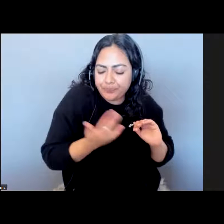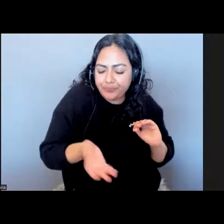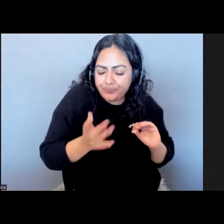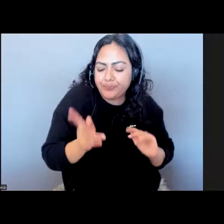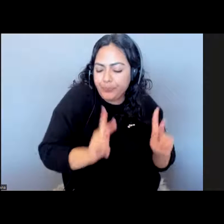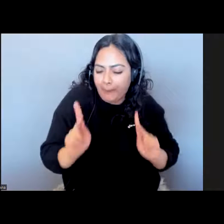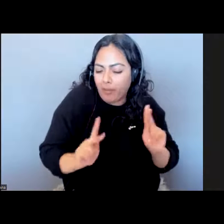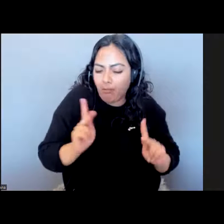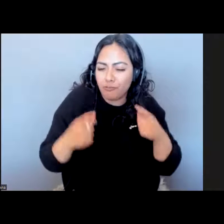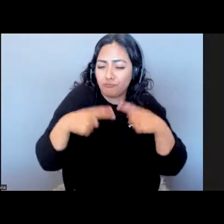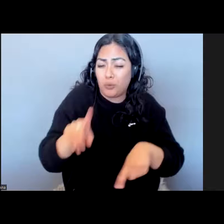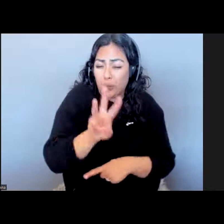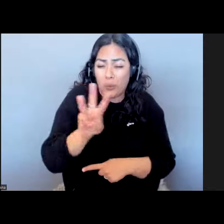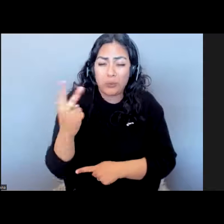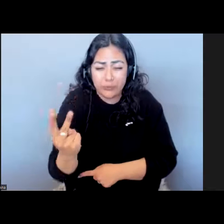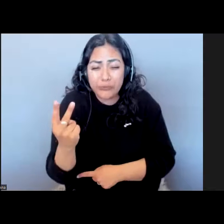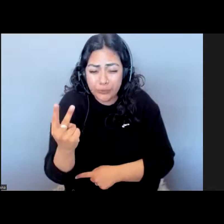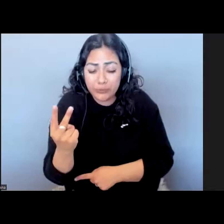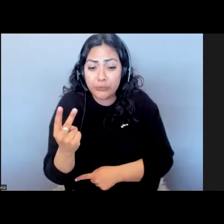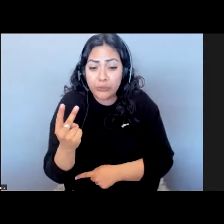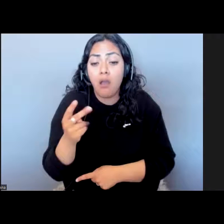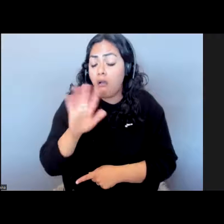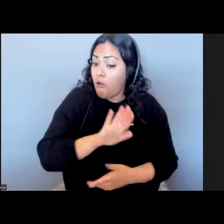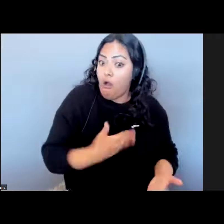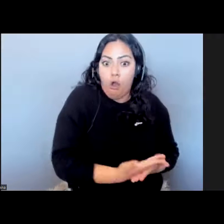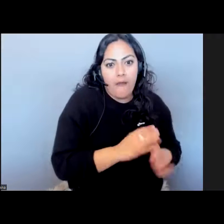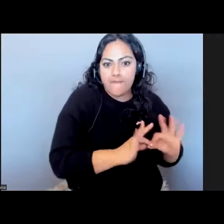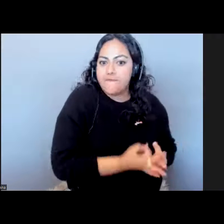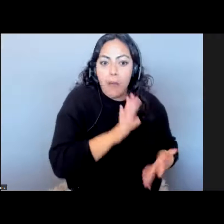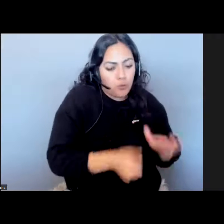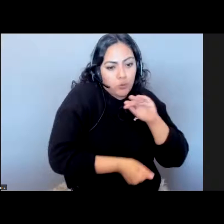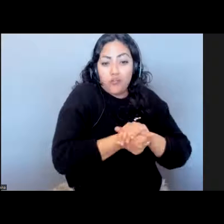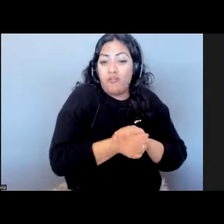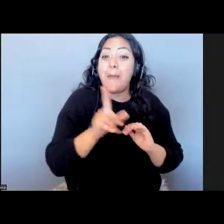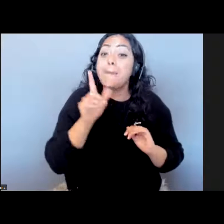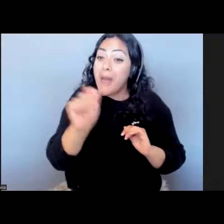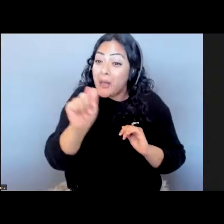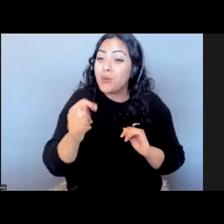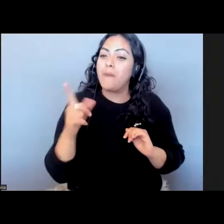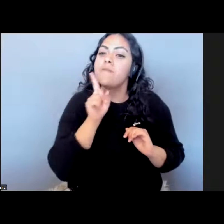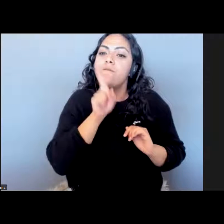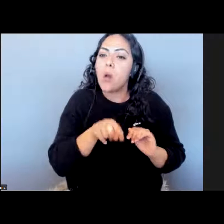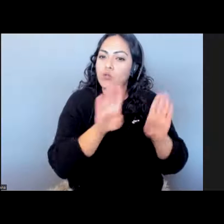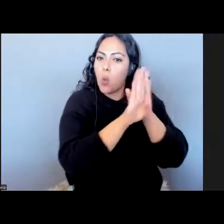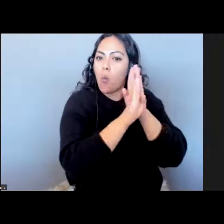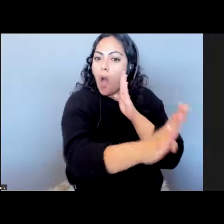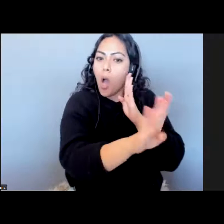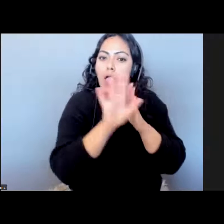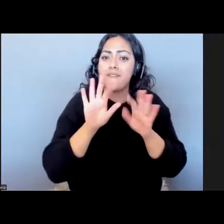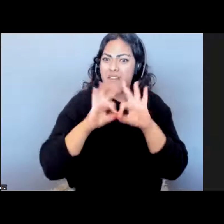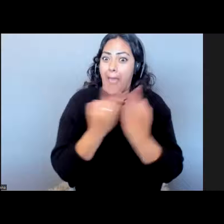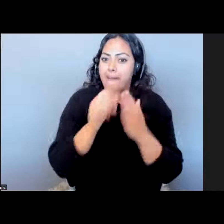people during World War II, and all survived in a false wall in their bathroom. So that's being rolled out into our